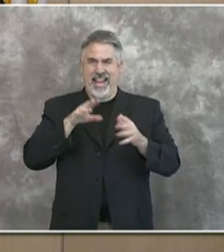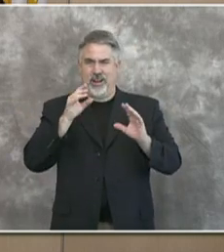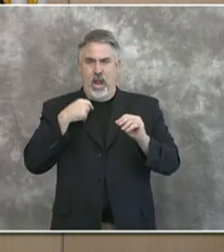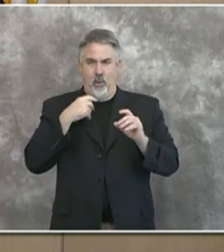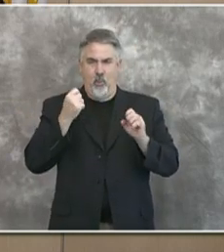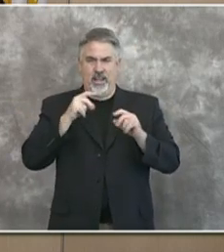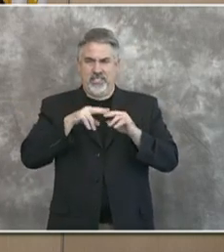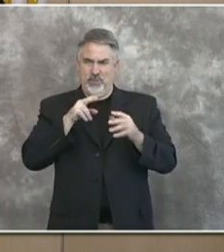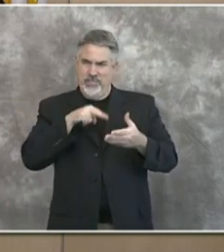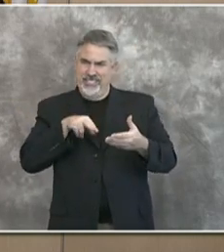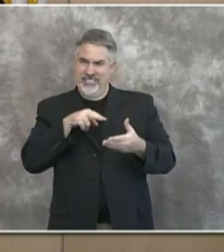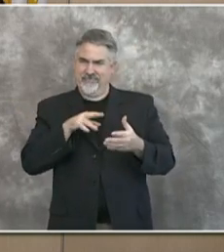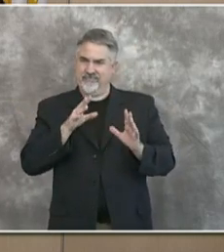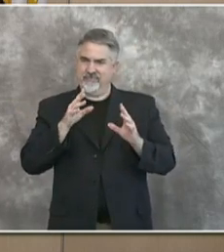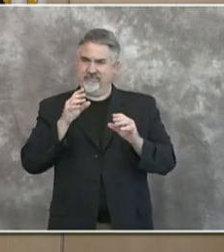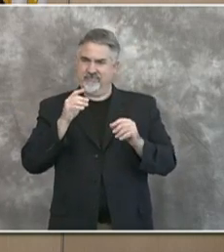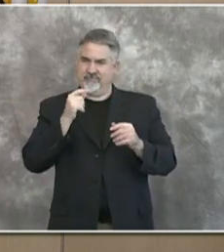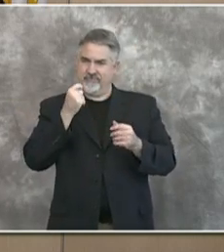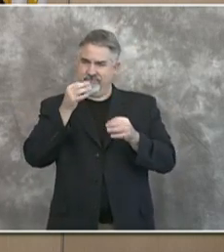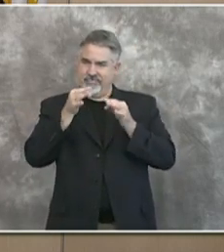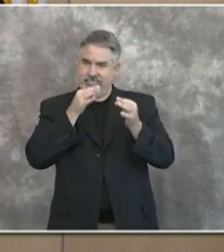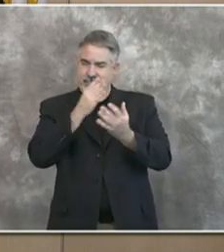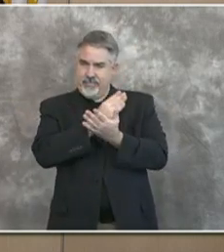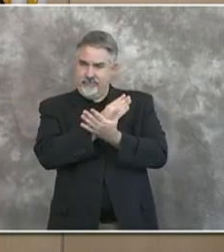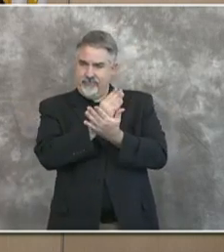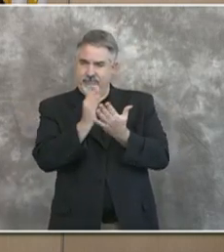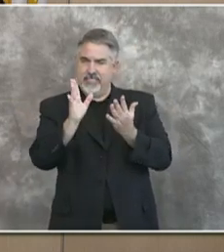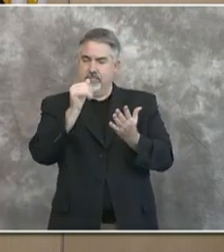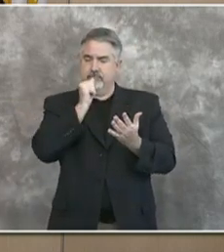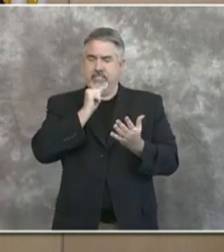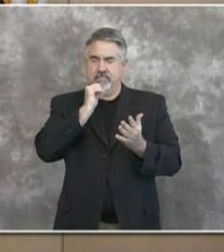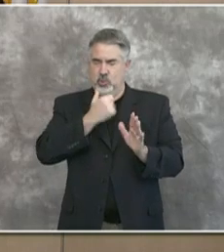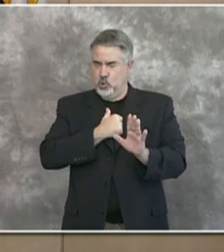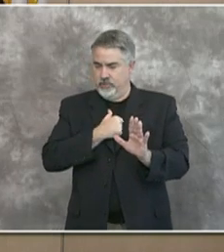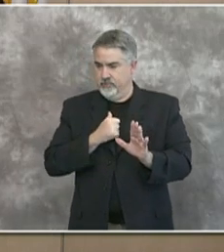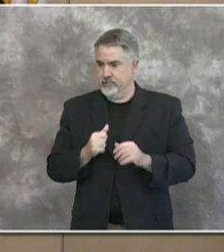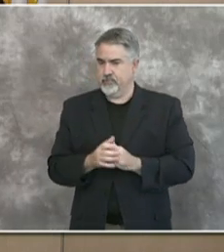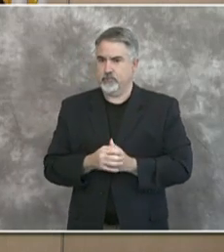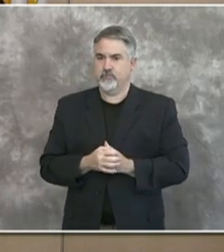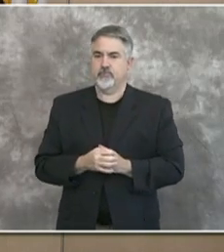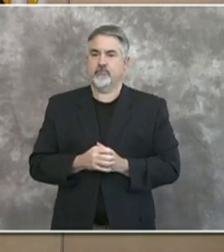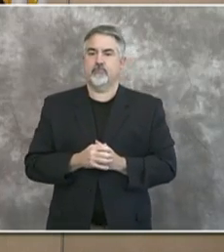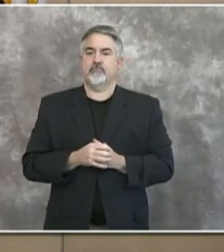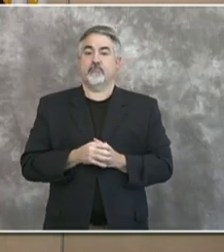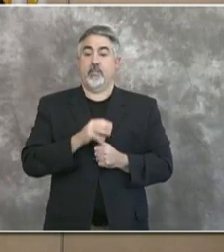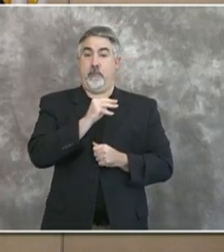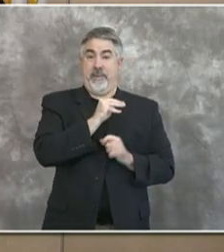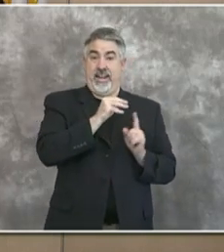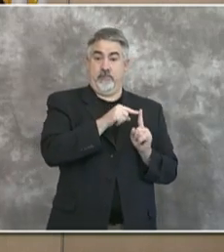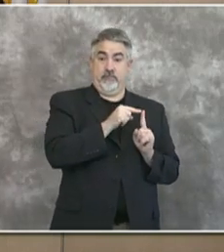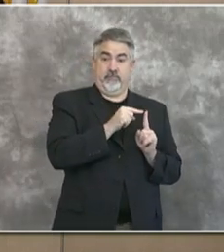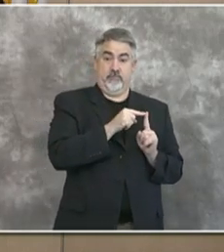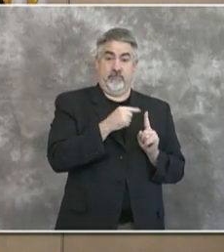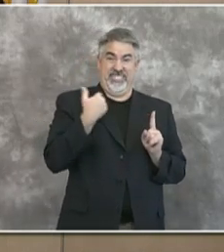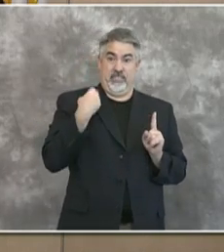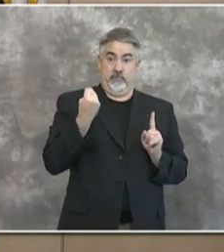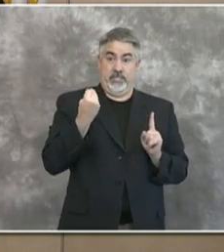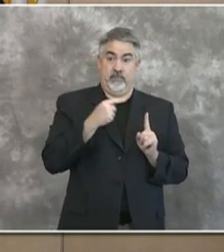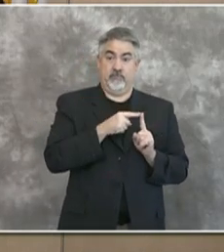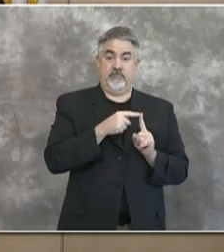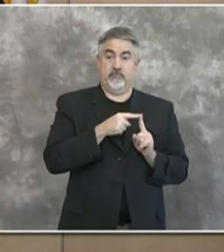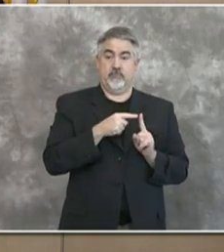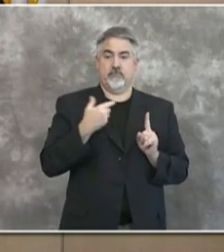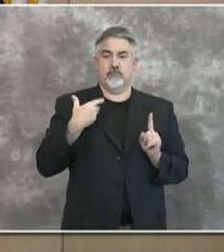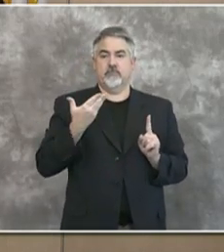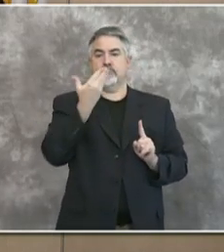activities. On Monday, April 13th, as health officer, I made the recommendation to the CEOs